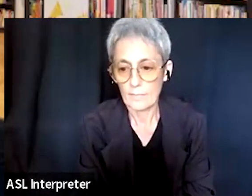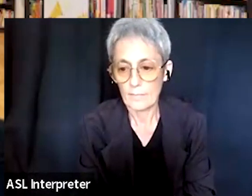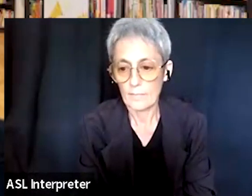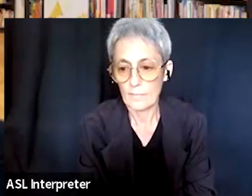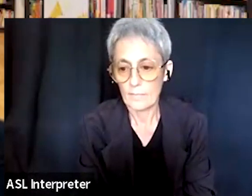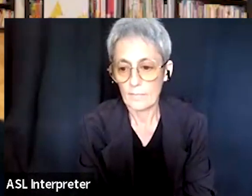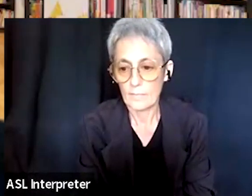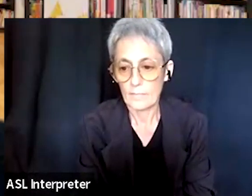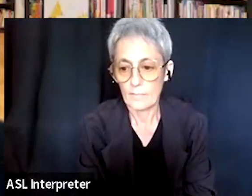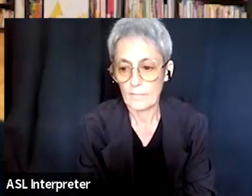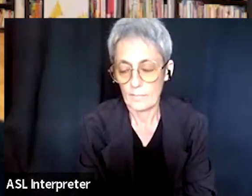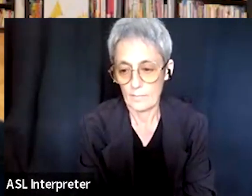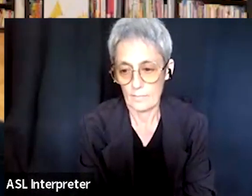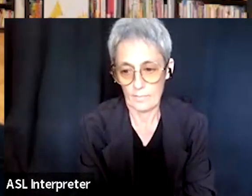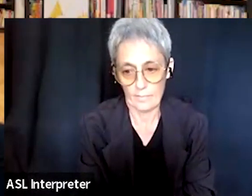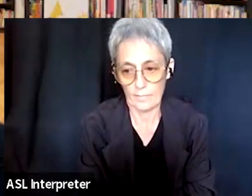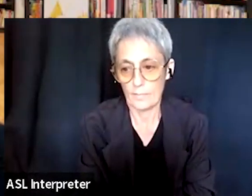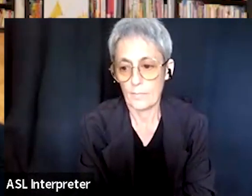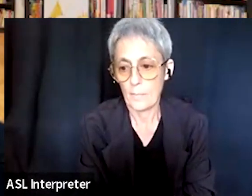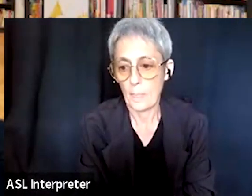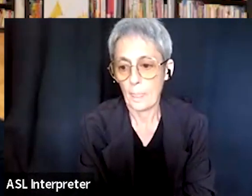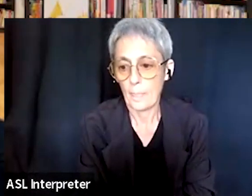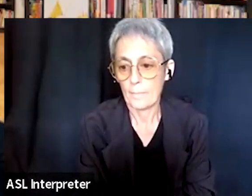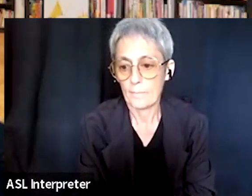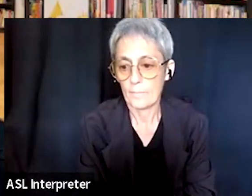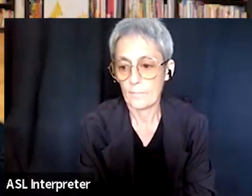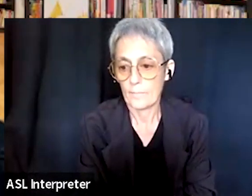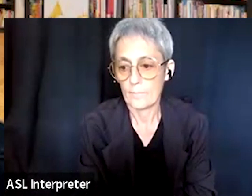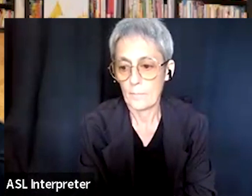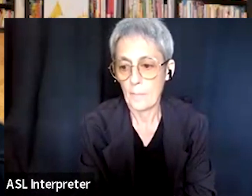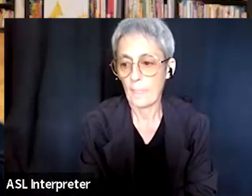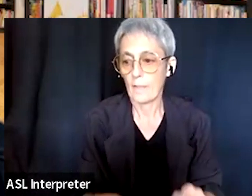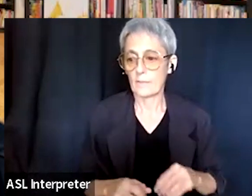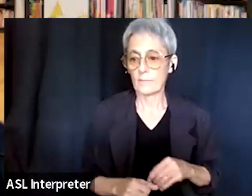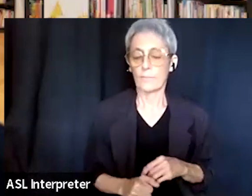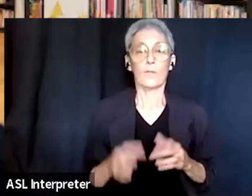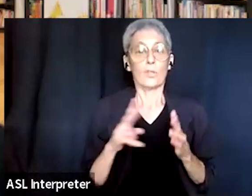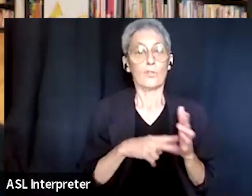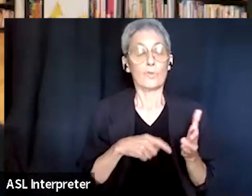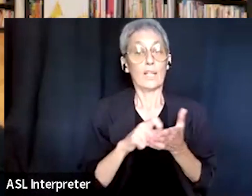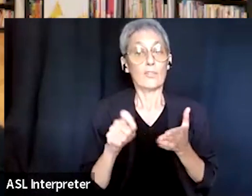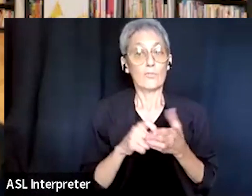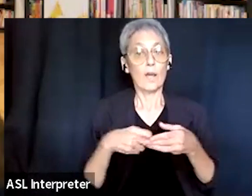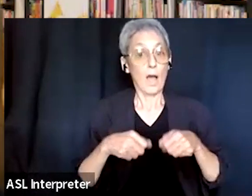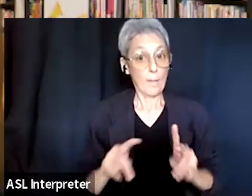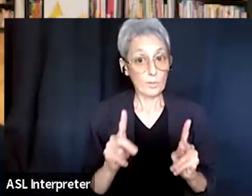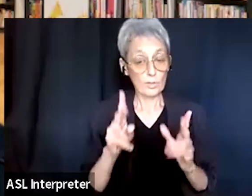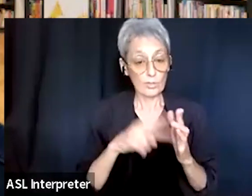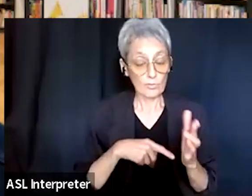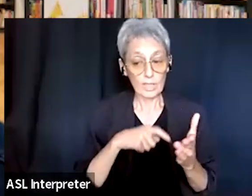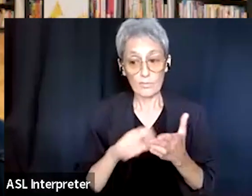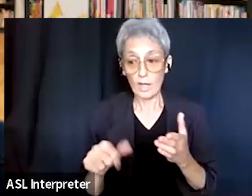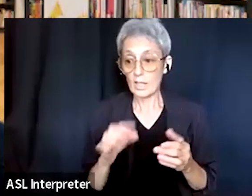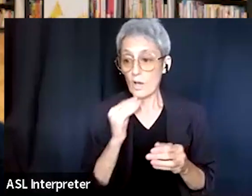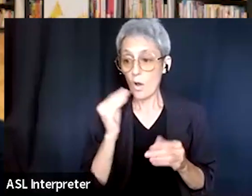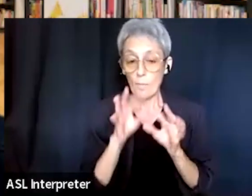voice and choice and agency in what and how we write. And are we giving children opportunities to write and read in home languages